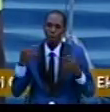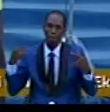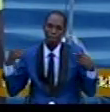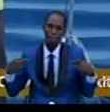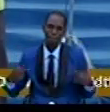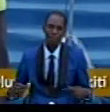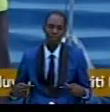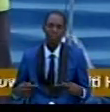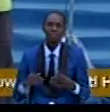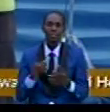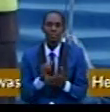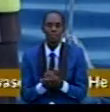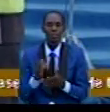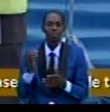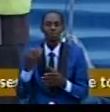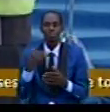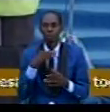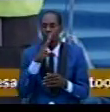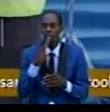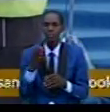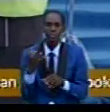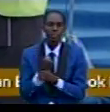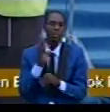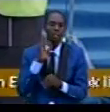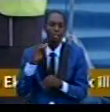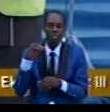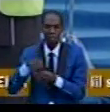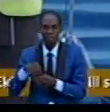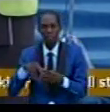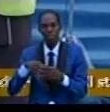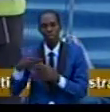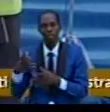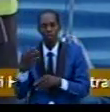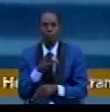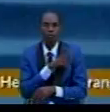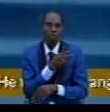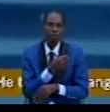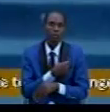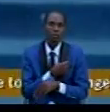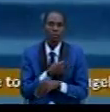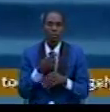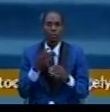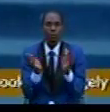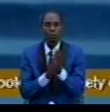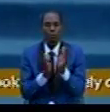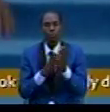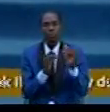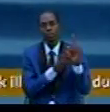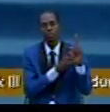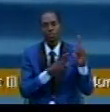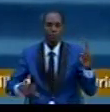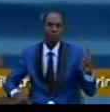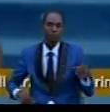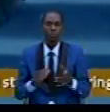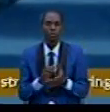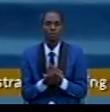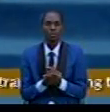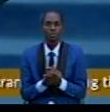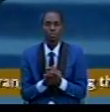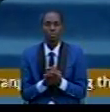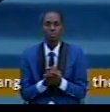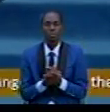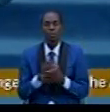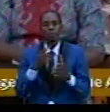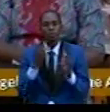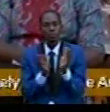and out of the hospital. She wants to share the testimony of the goodness of God. Praise the Lord! Praise